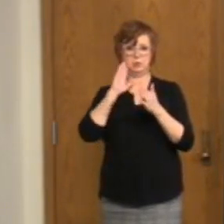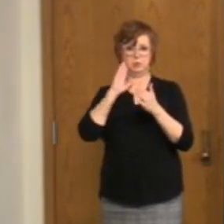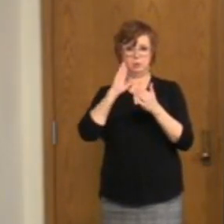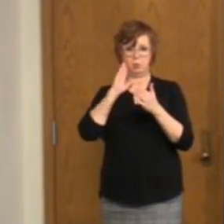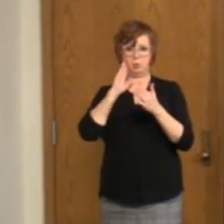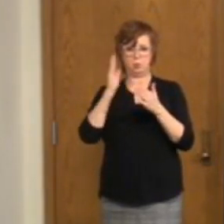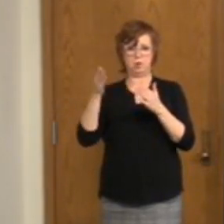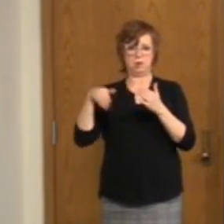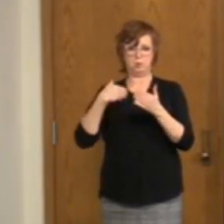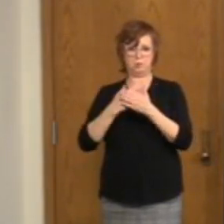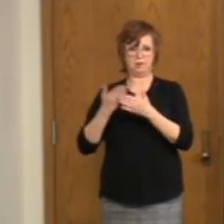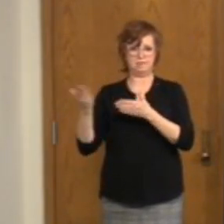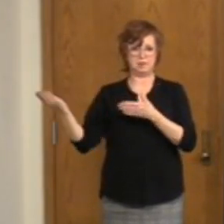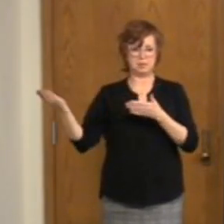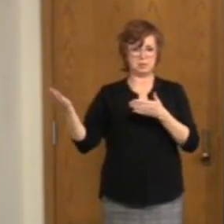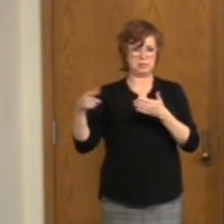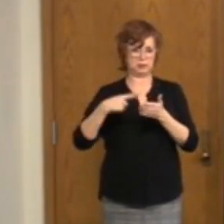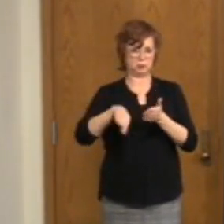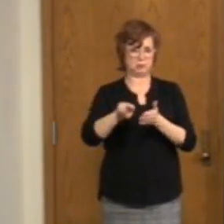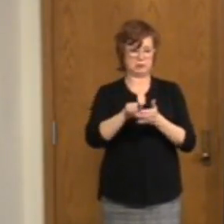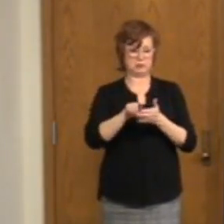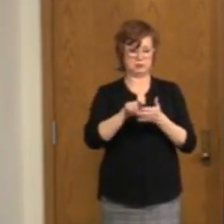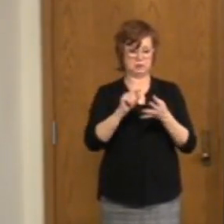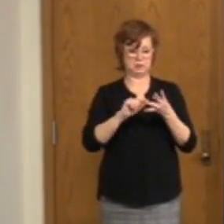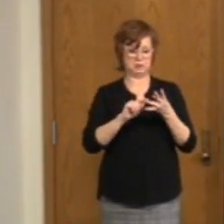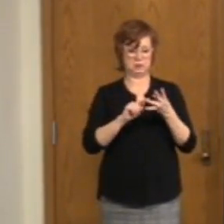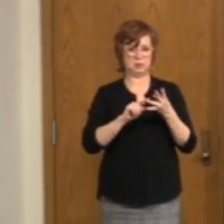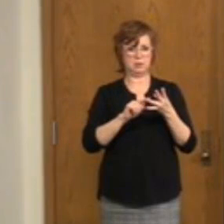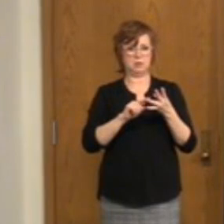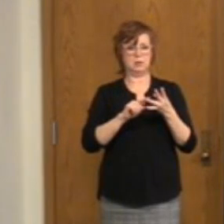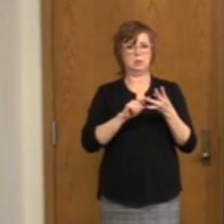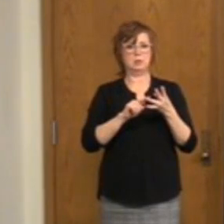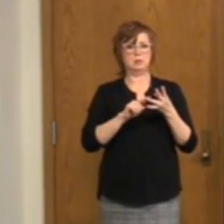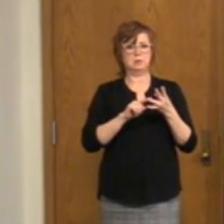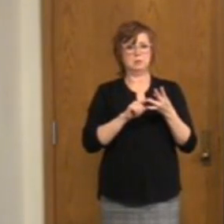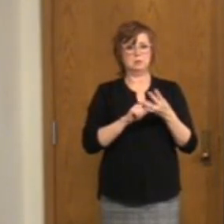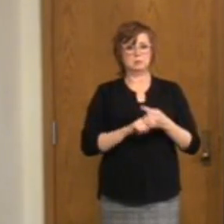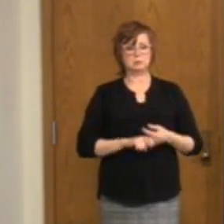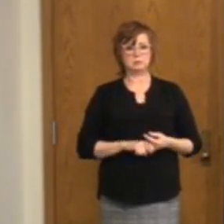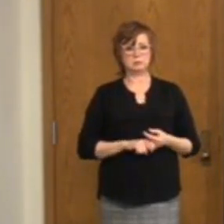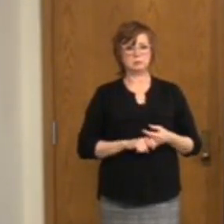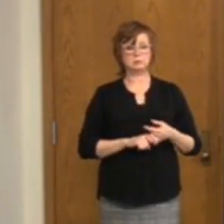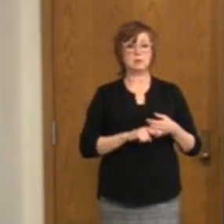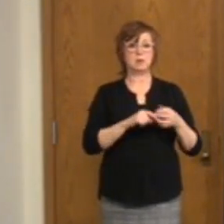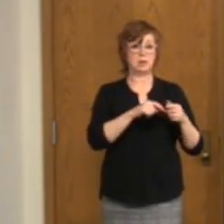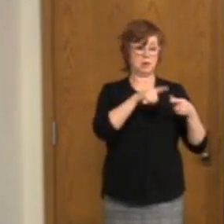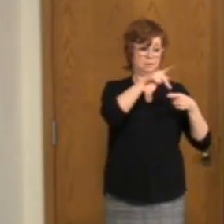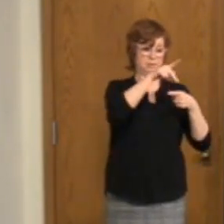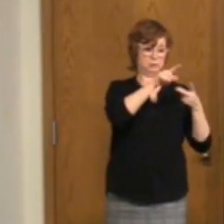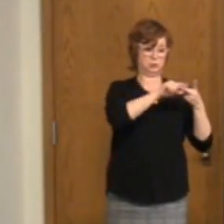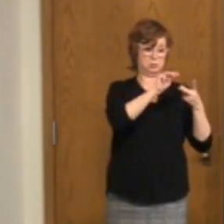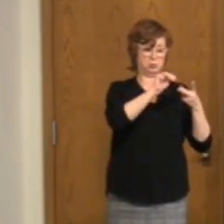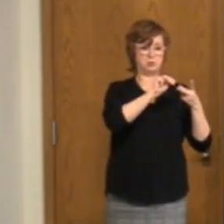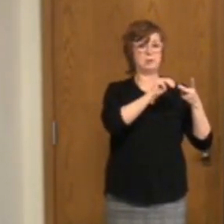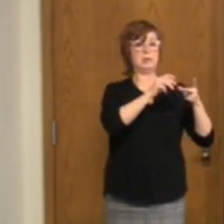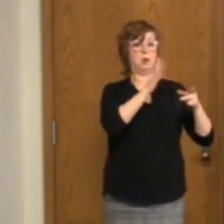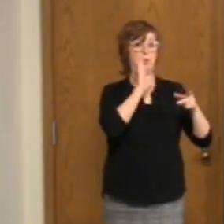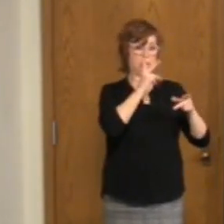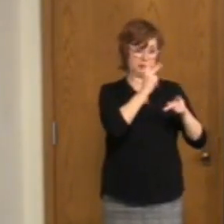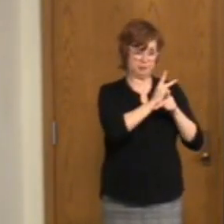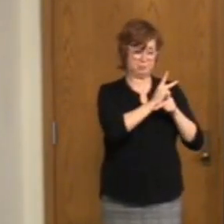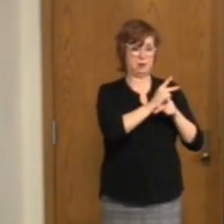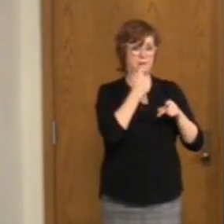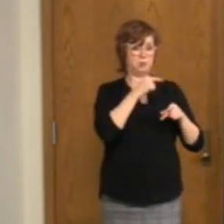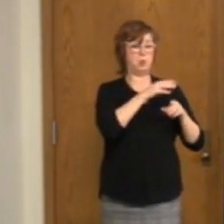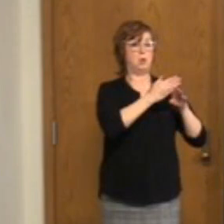then as we get more vaccines in the mix, we likely will get larger supplies of AstraZeneca coming, and Janssen